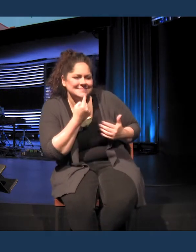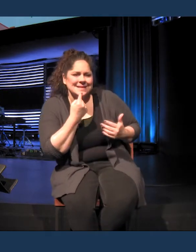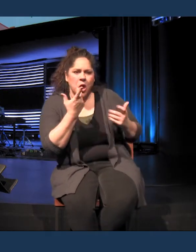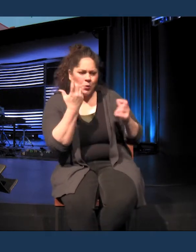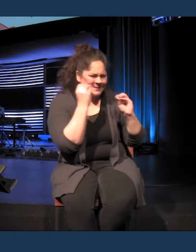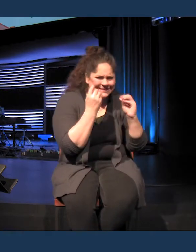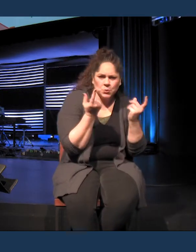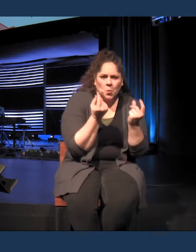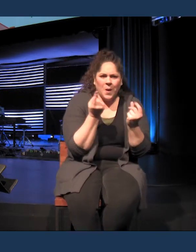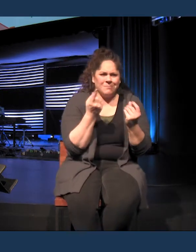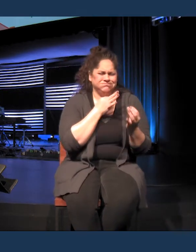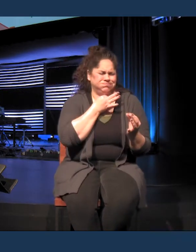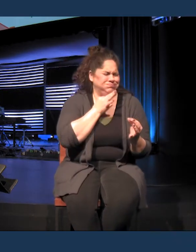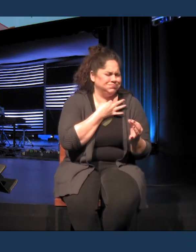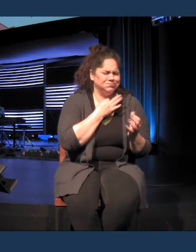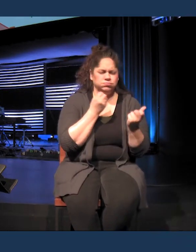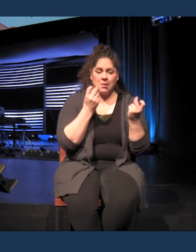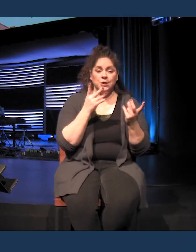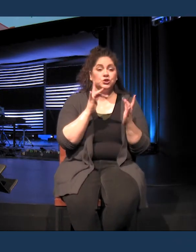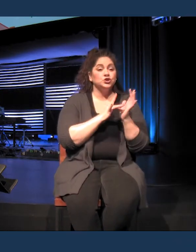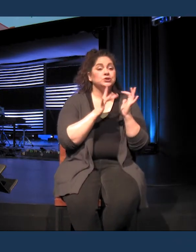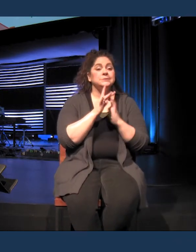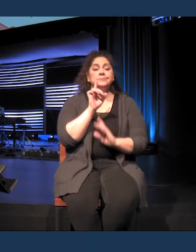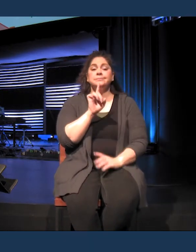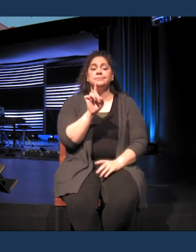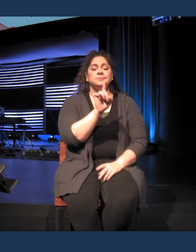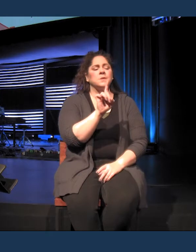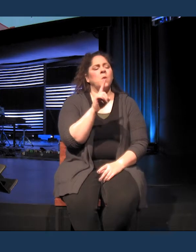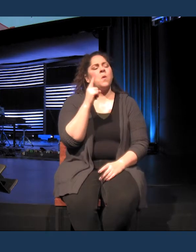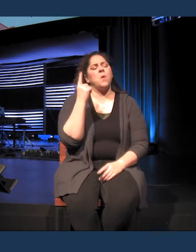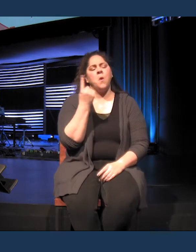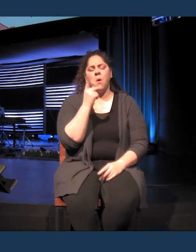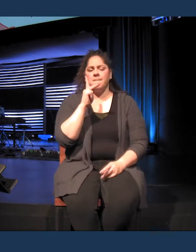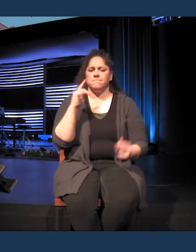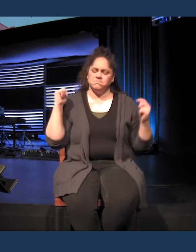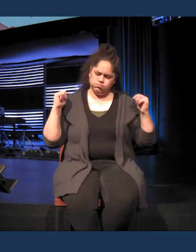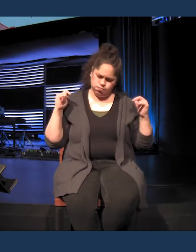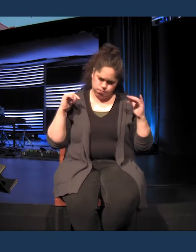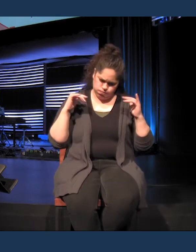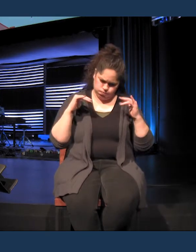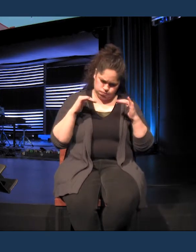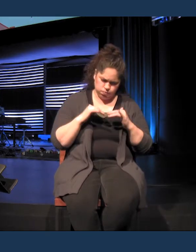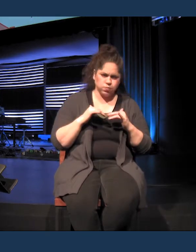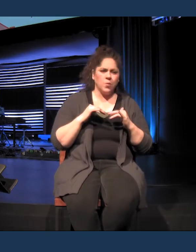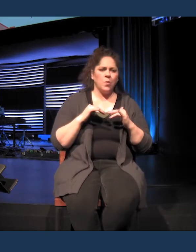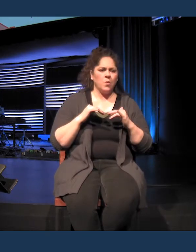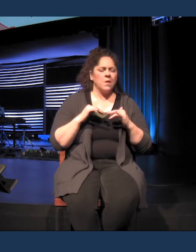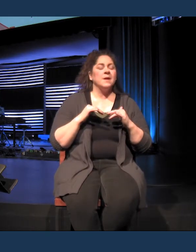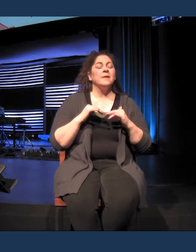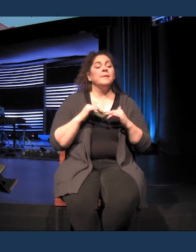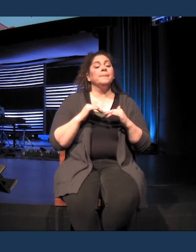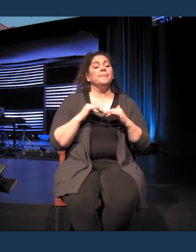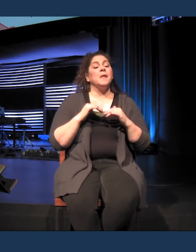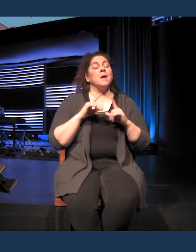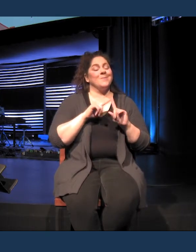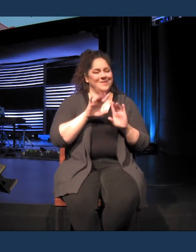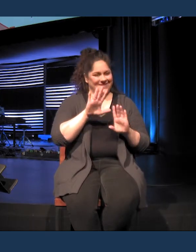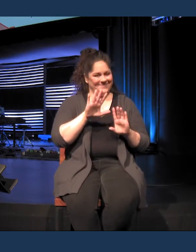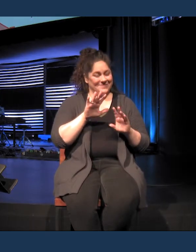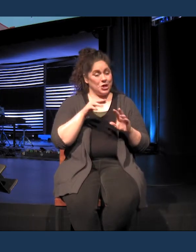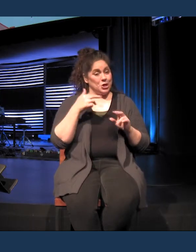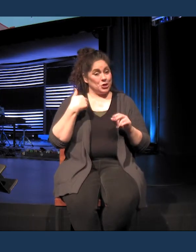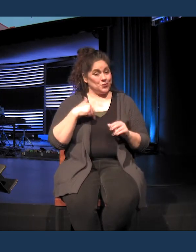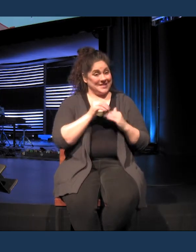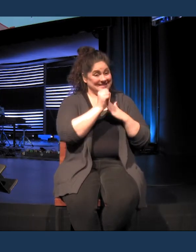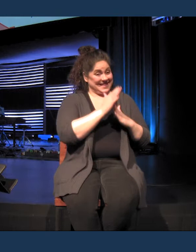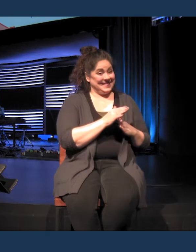to teach? And so Jesus couldn't go anywhere without drawing large crowds. At the same time, the religious leaders, the